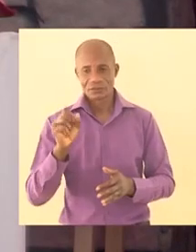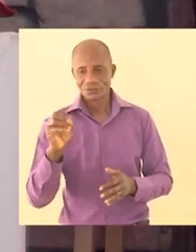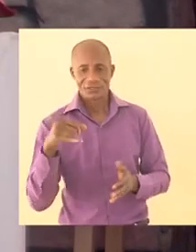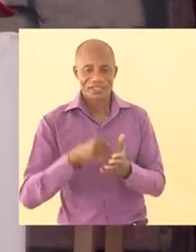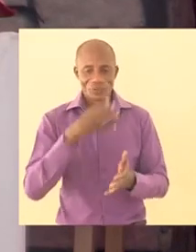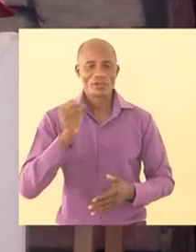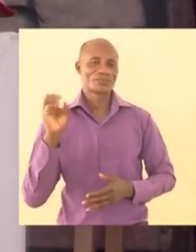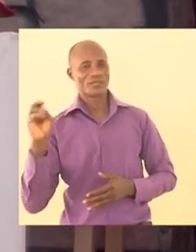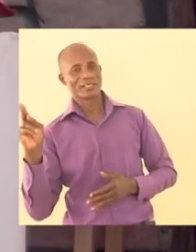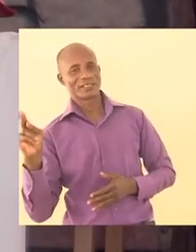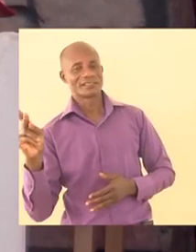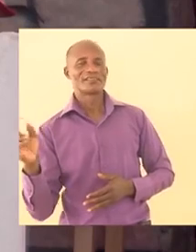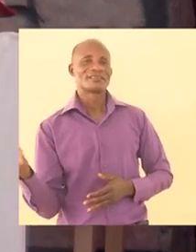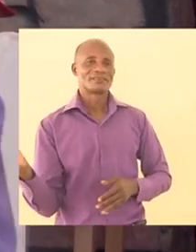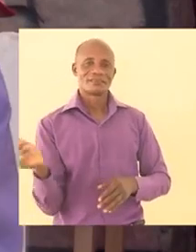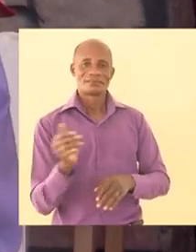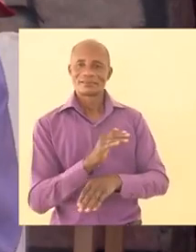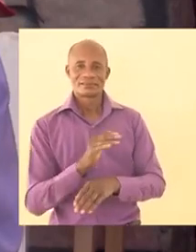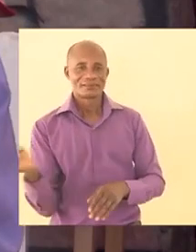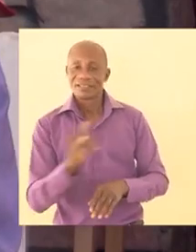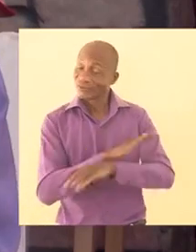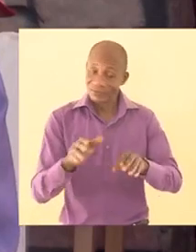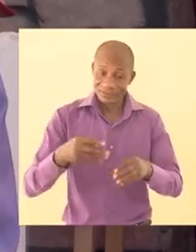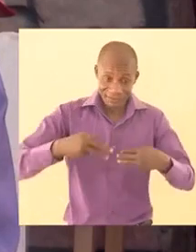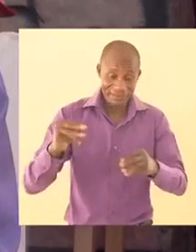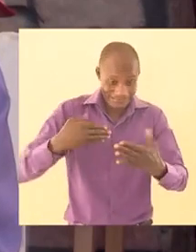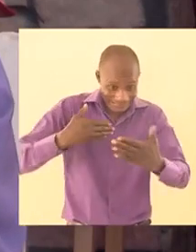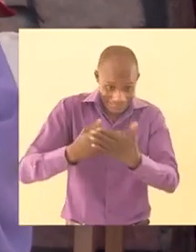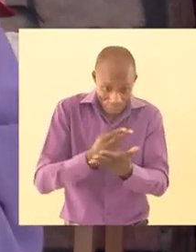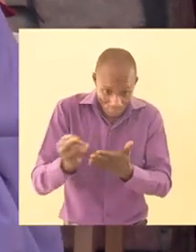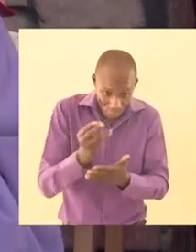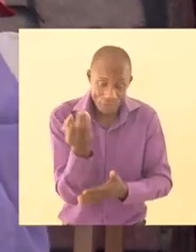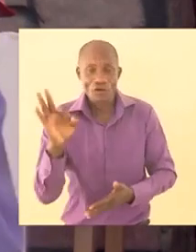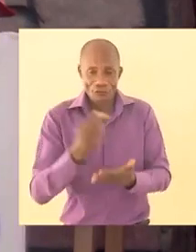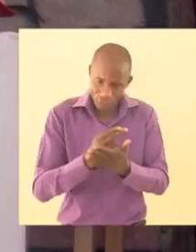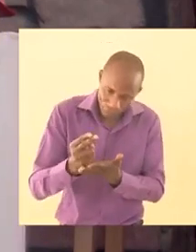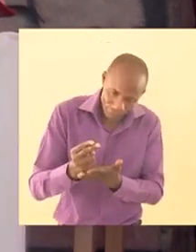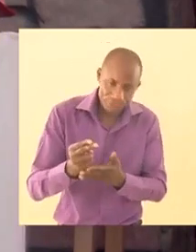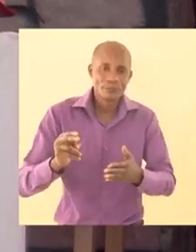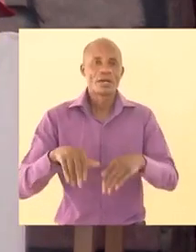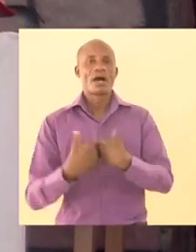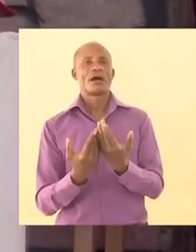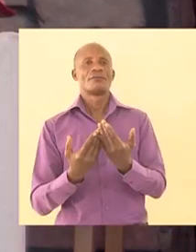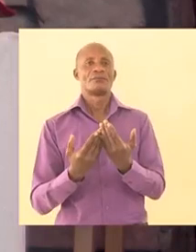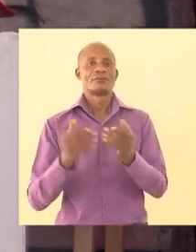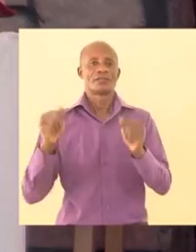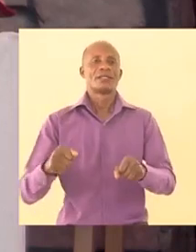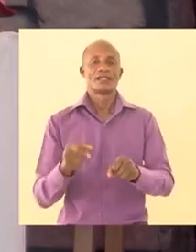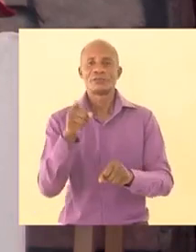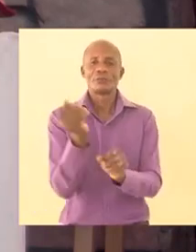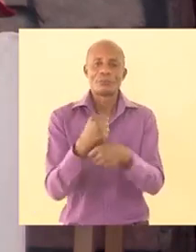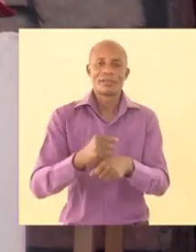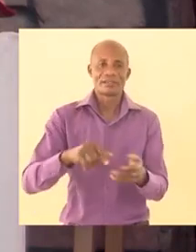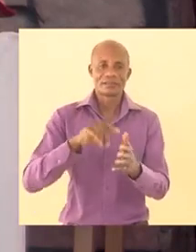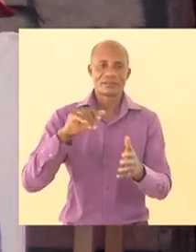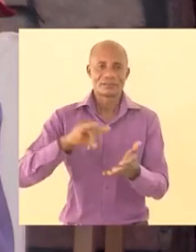sell those things. They did not sell those things near the Holy of Holies. So Jesus says, how can you make such distinction